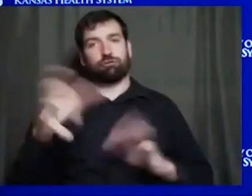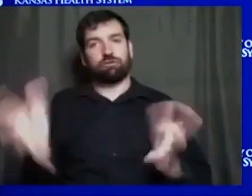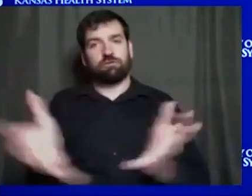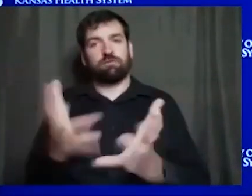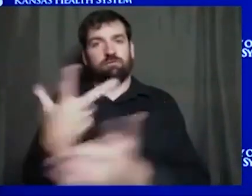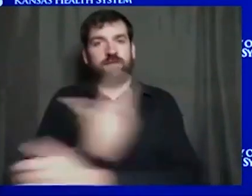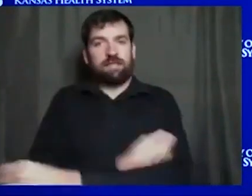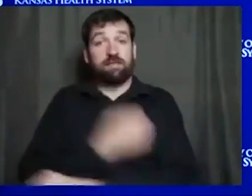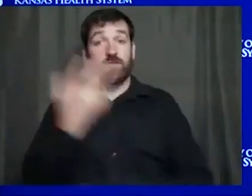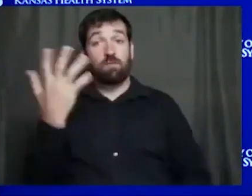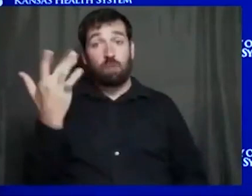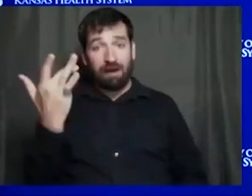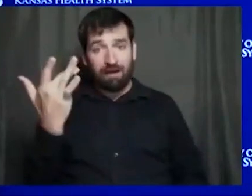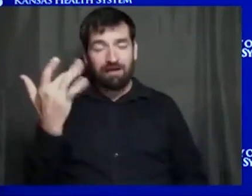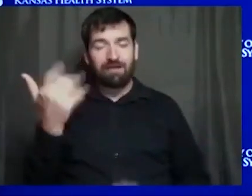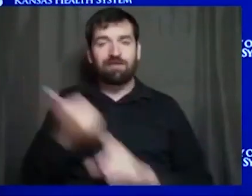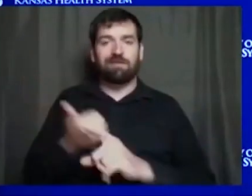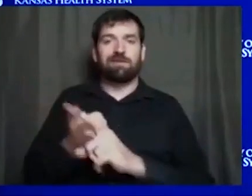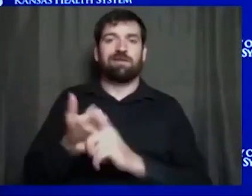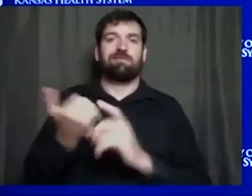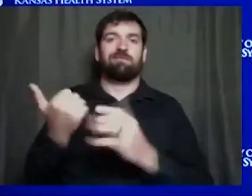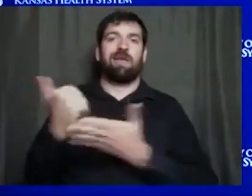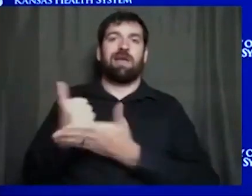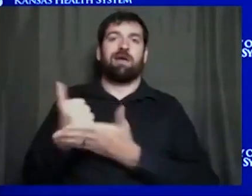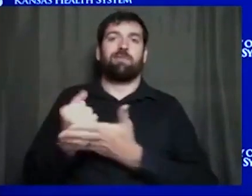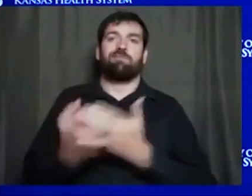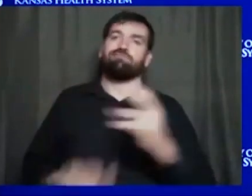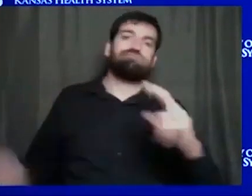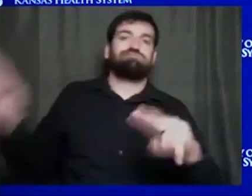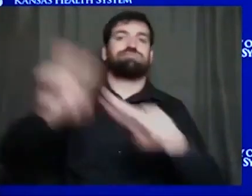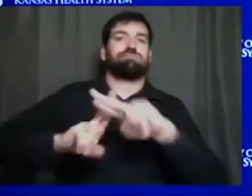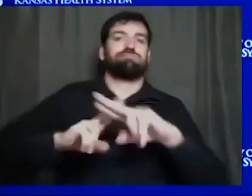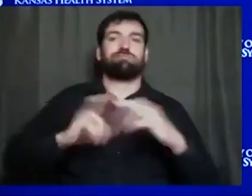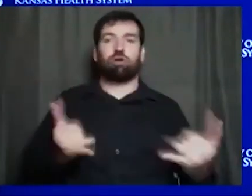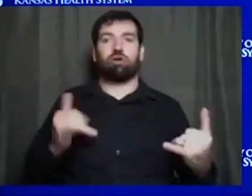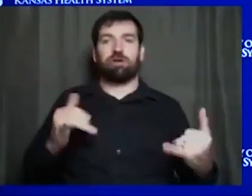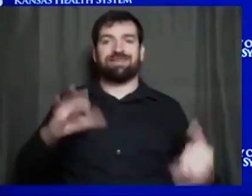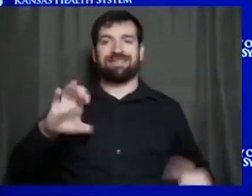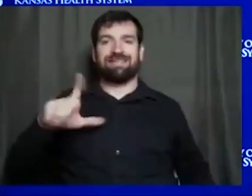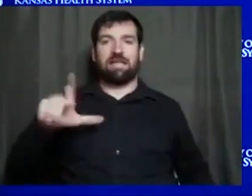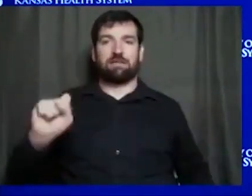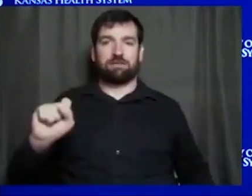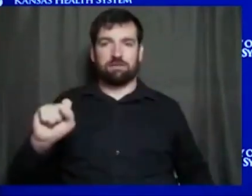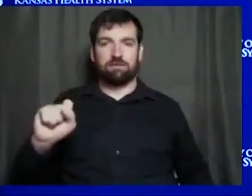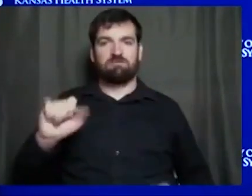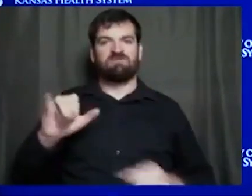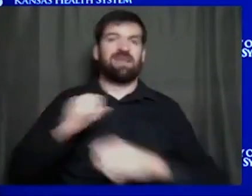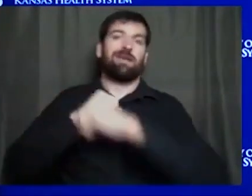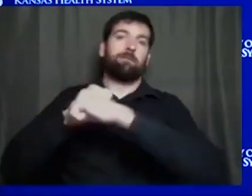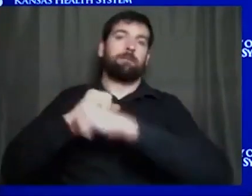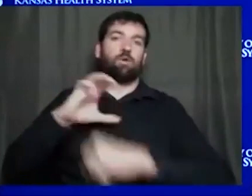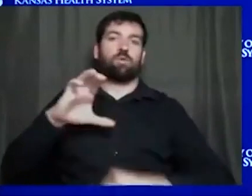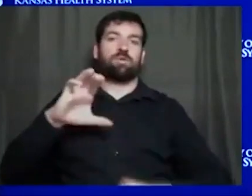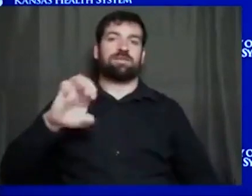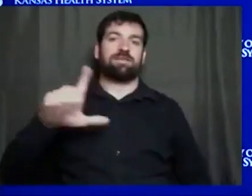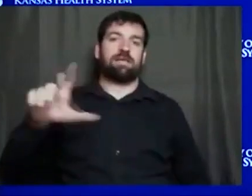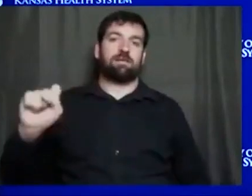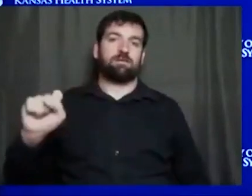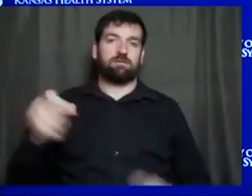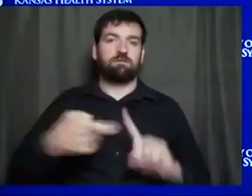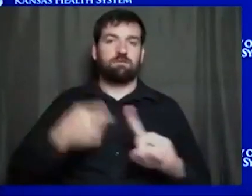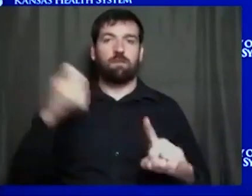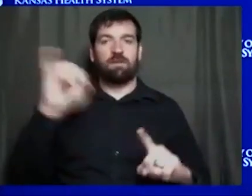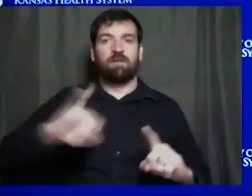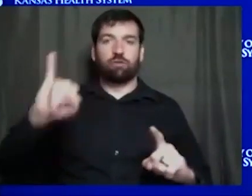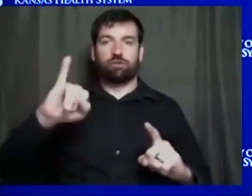vaccine will help boost those current cells that you had already seen, those immune cells that you had seen from that first infection. The same thing